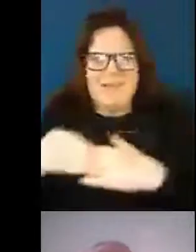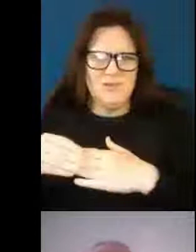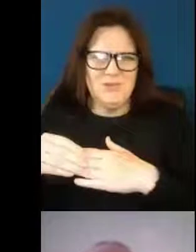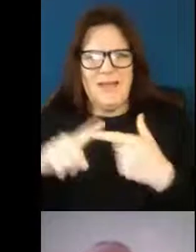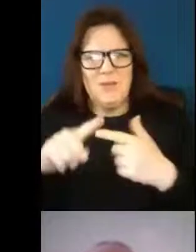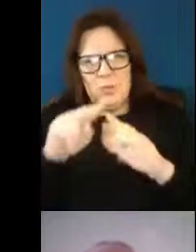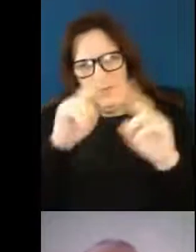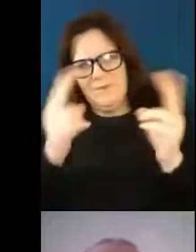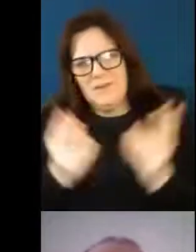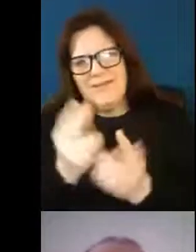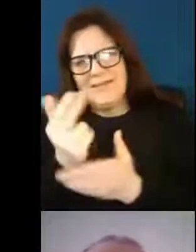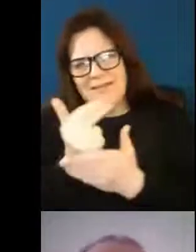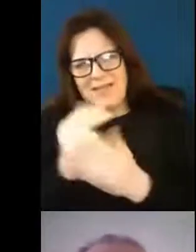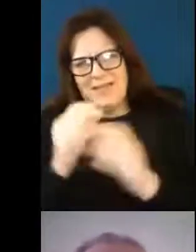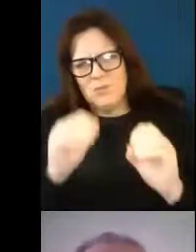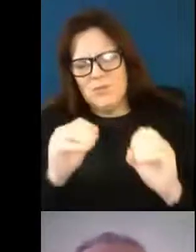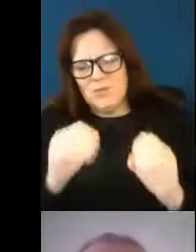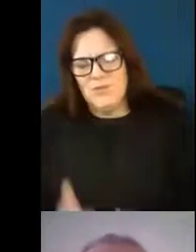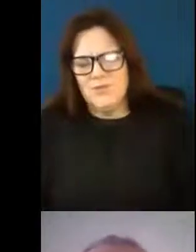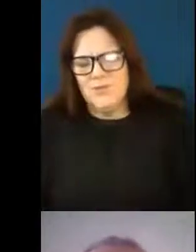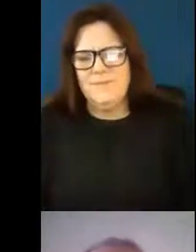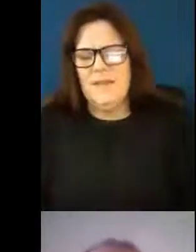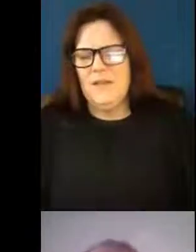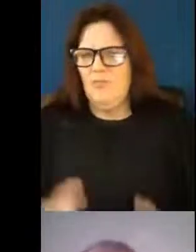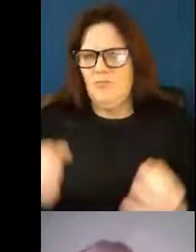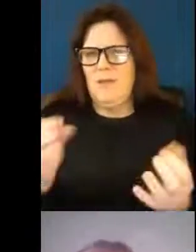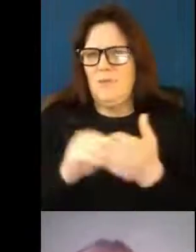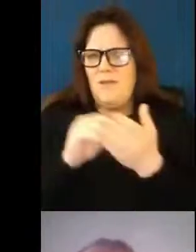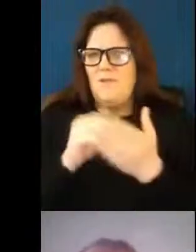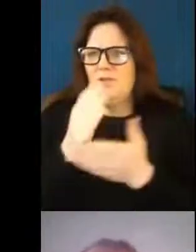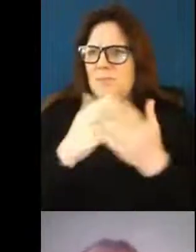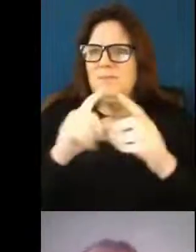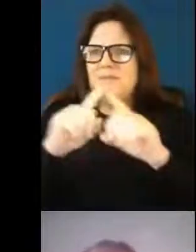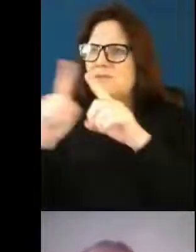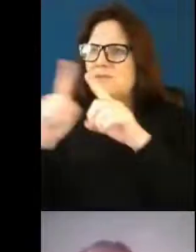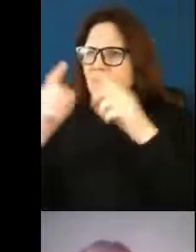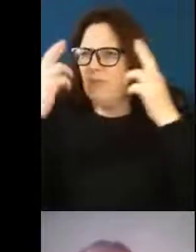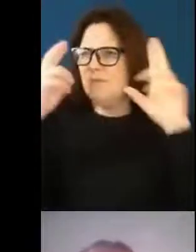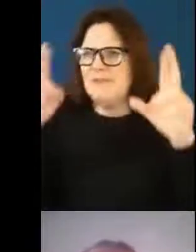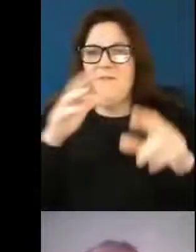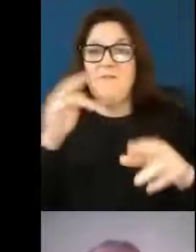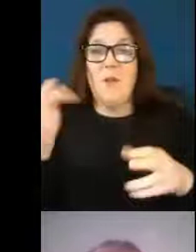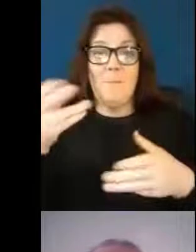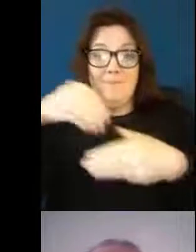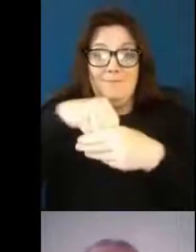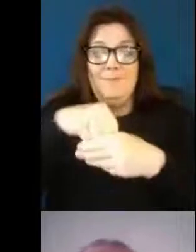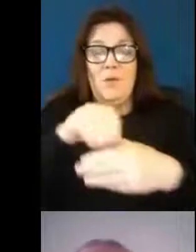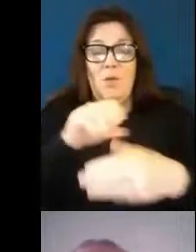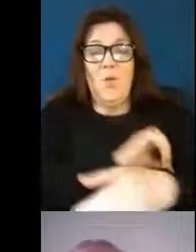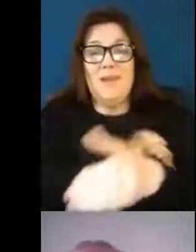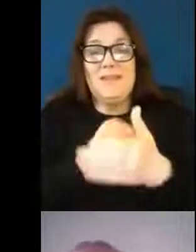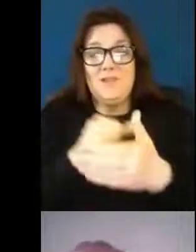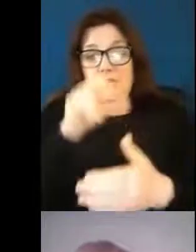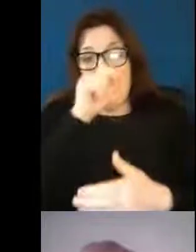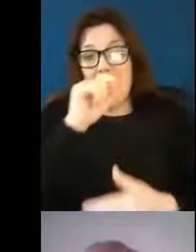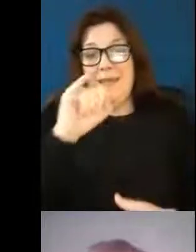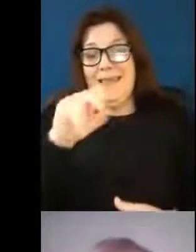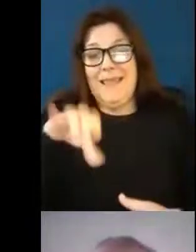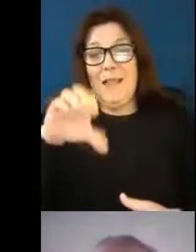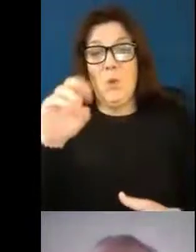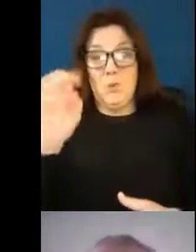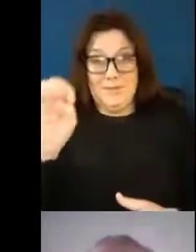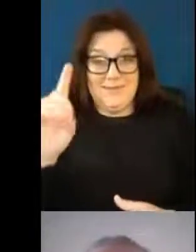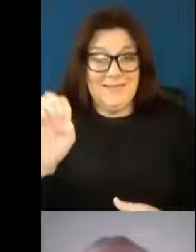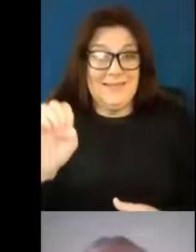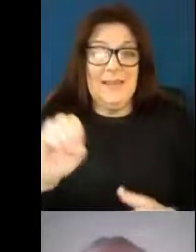designed education. And it's great to have some of the representatives from Include here this morning, including Thomas, actually,